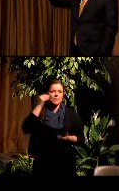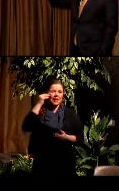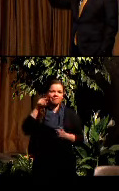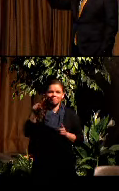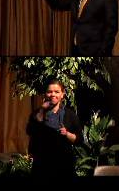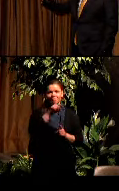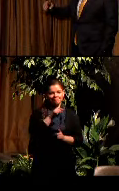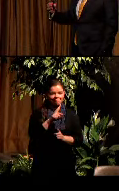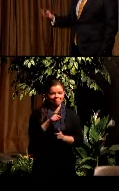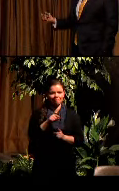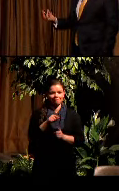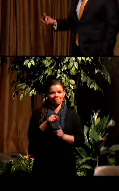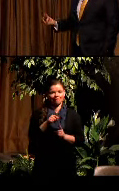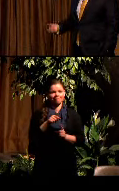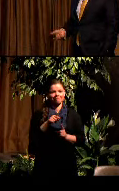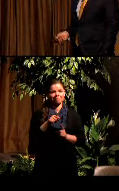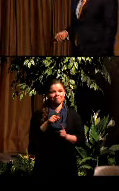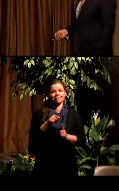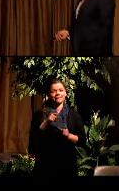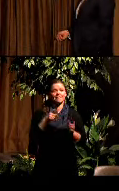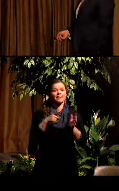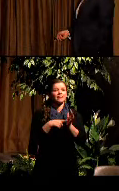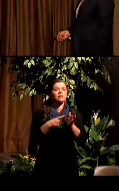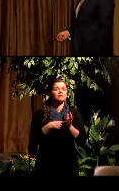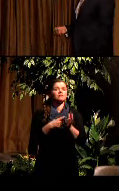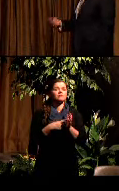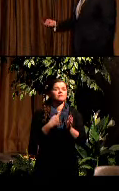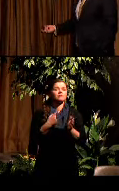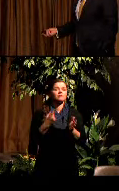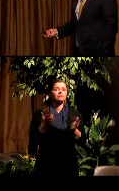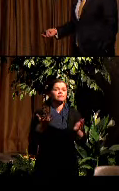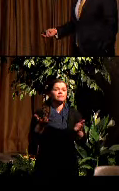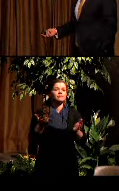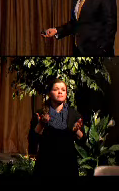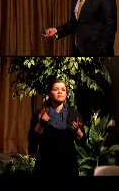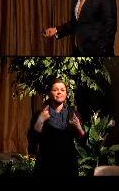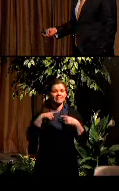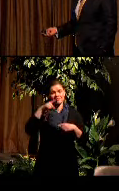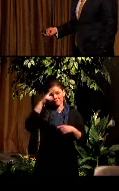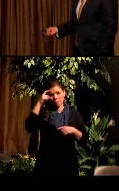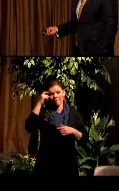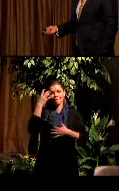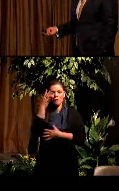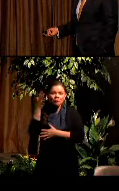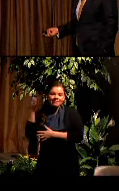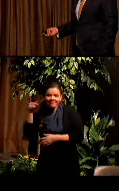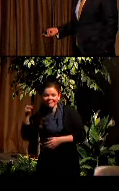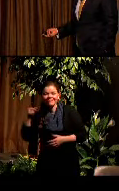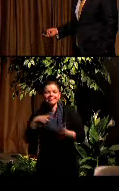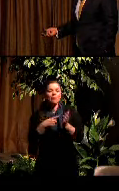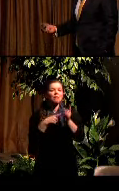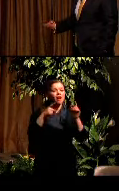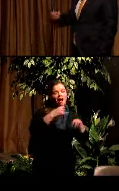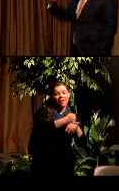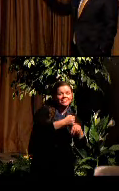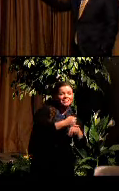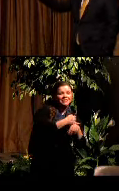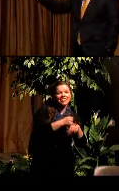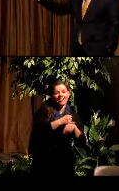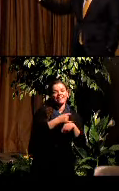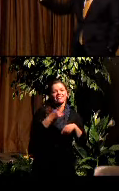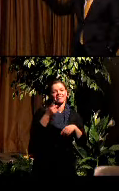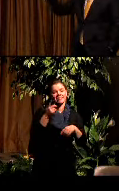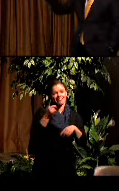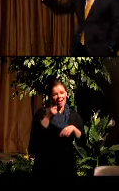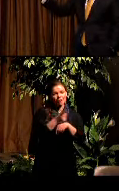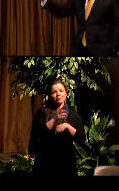high-altitude boreal forest and winters on the island of Dominican Republic. Massive amounts of deforestation going on in the Dominican Republic, but also